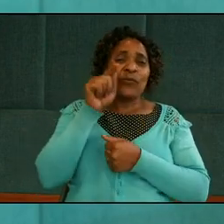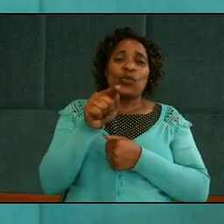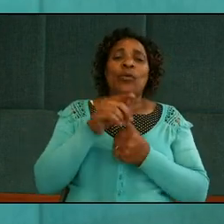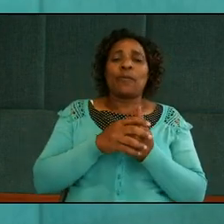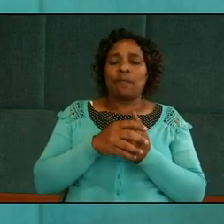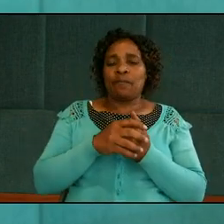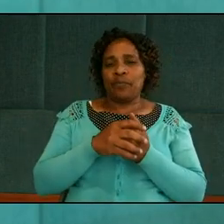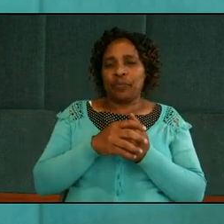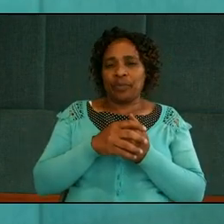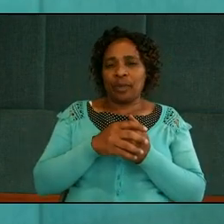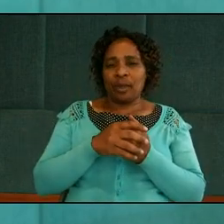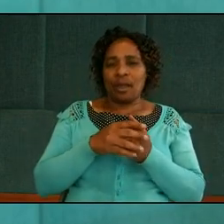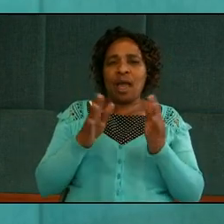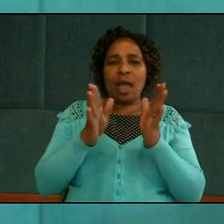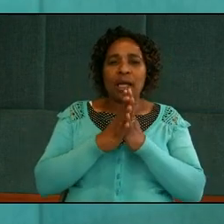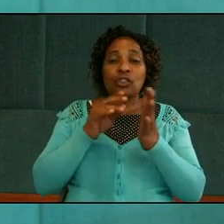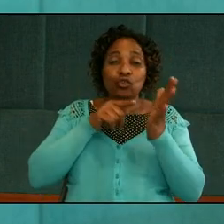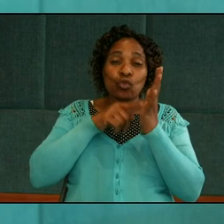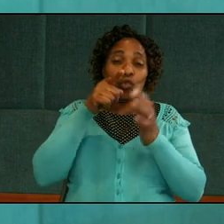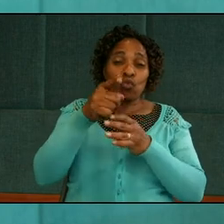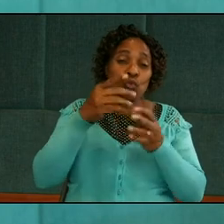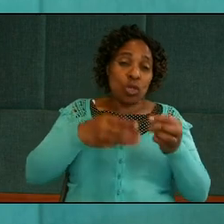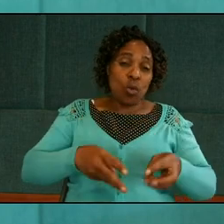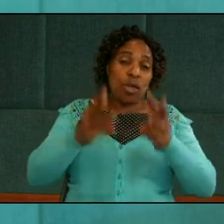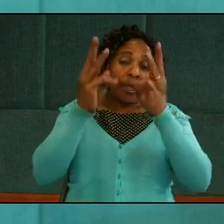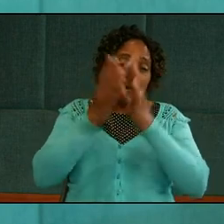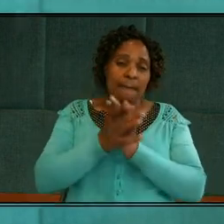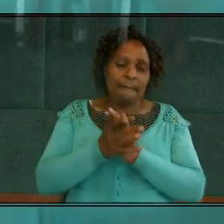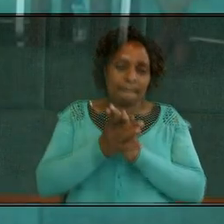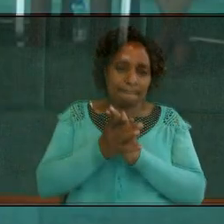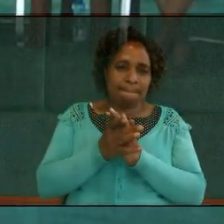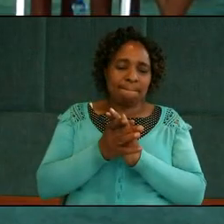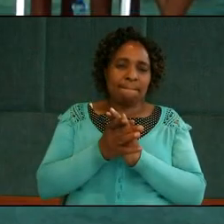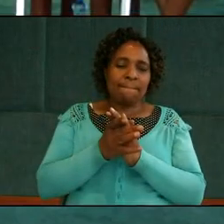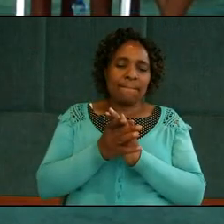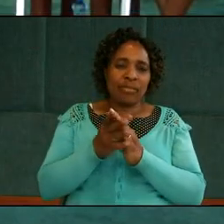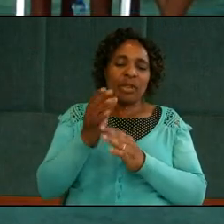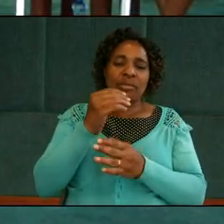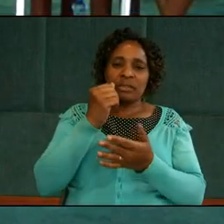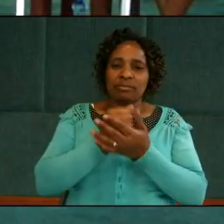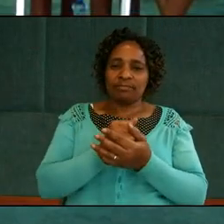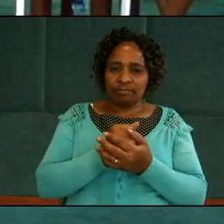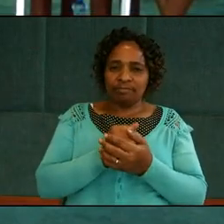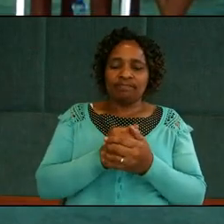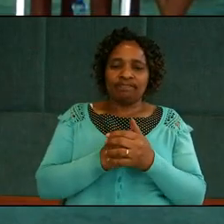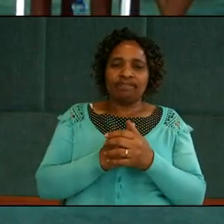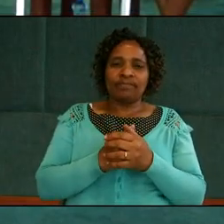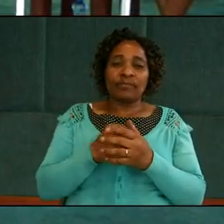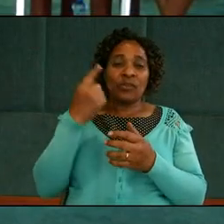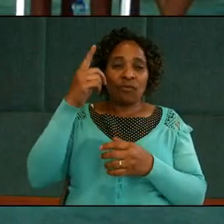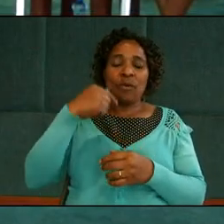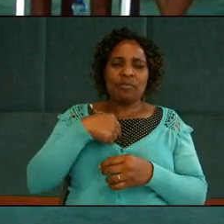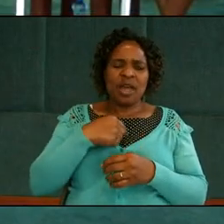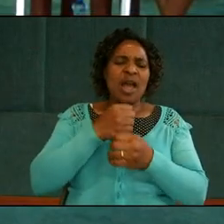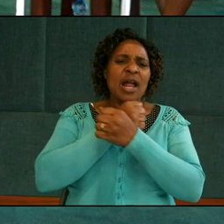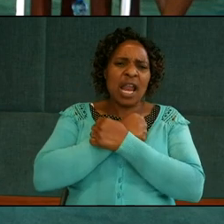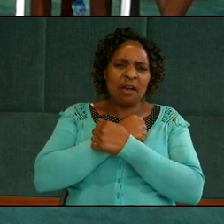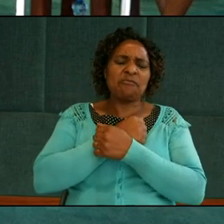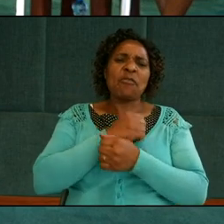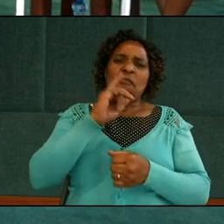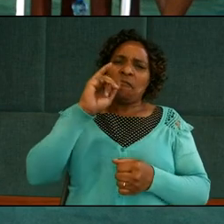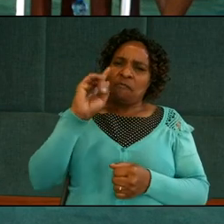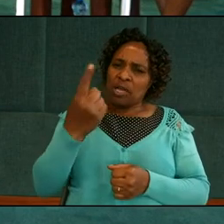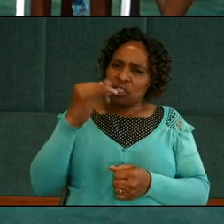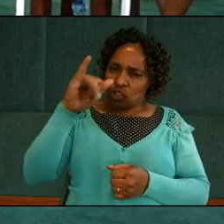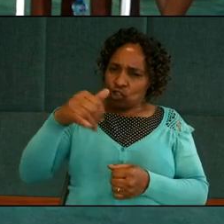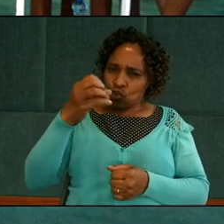and show you the way. Mm-hmm. Amen. Amen. For me, I love the verse, 1 John